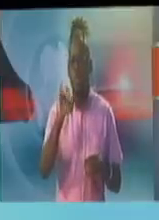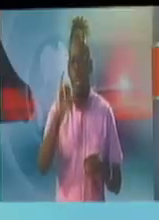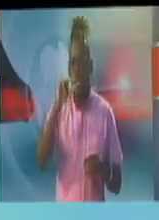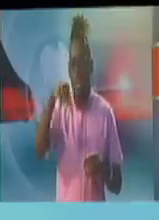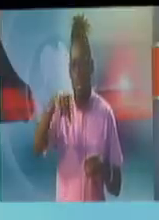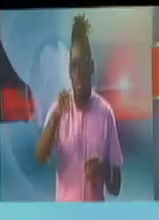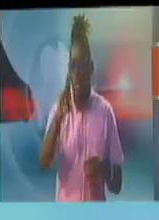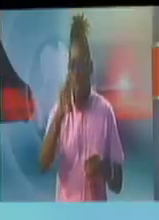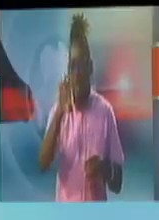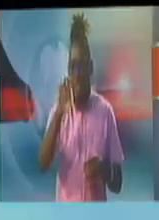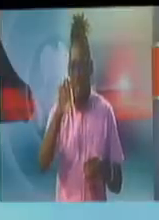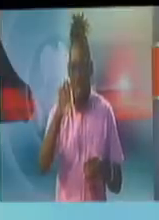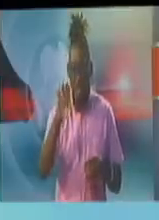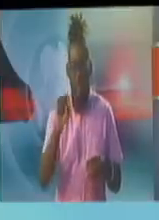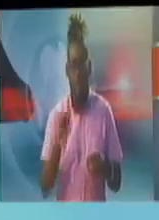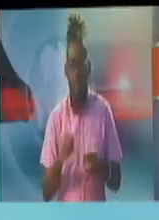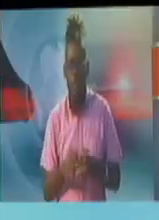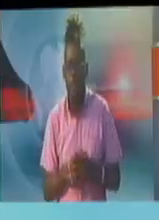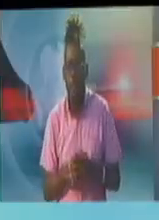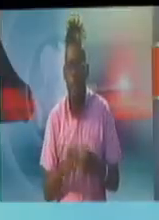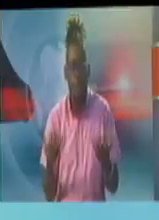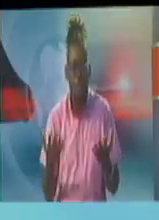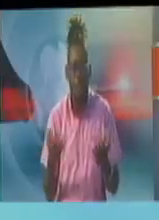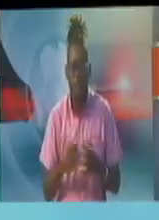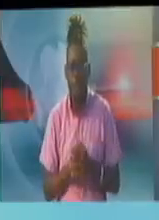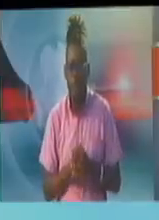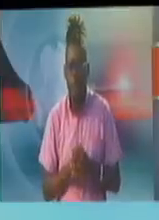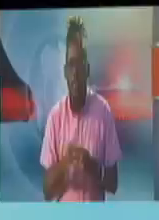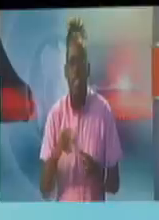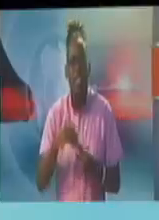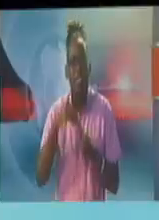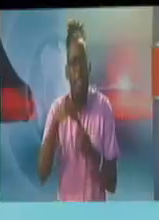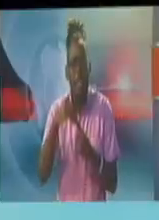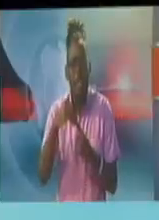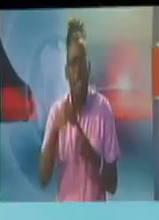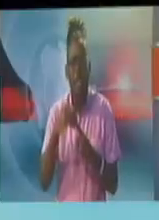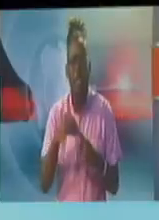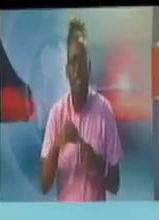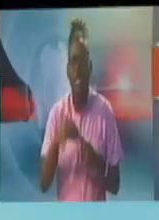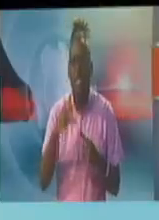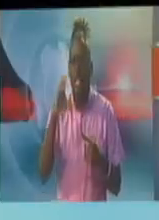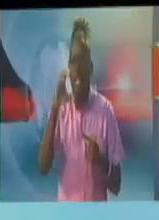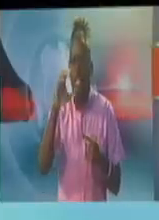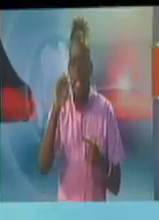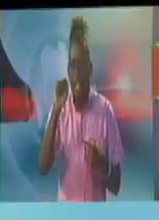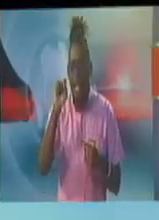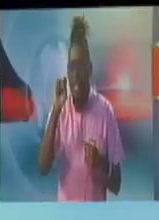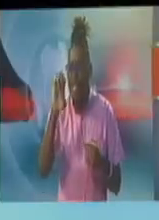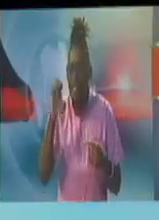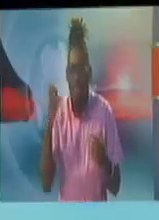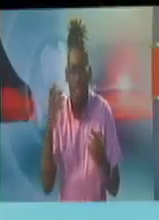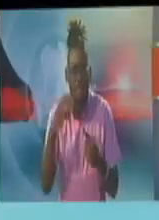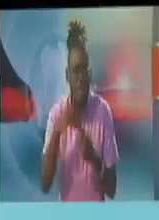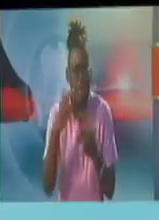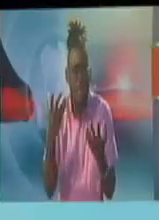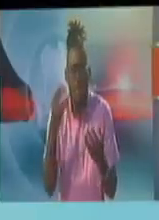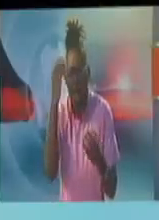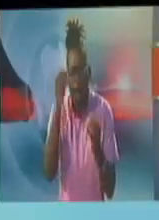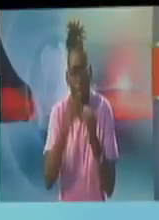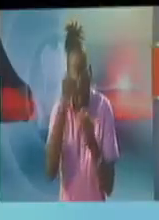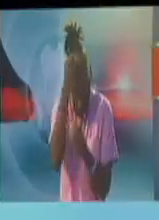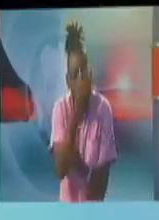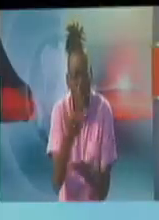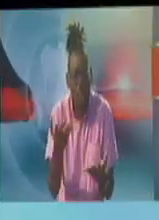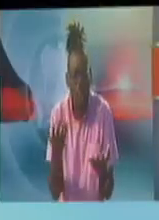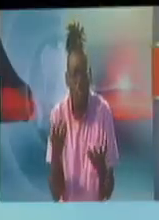from the total figure of 1425. I can't hear. Very difficult to hear. You may need to repeat that question. It wasn't